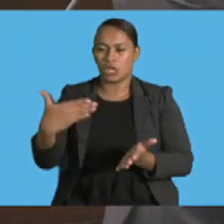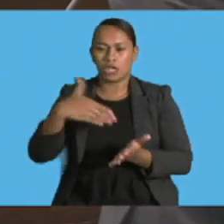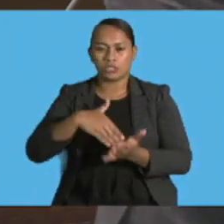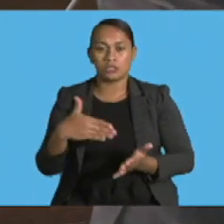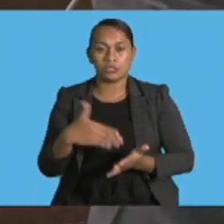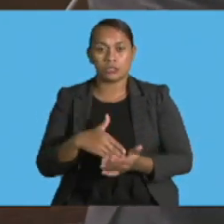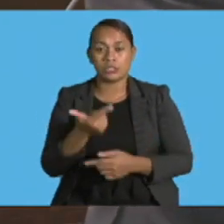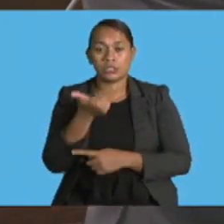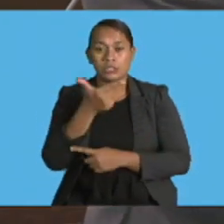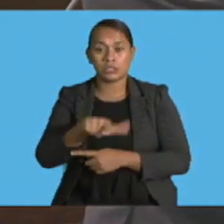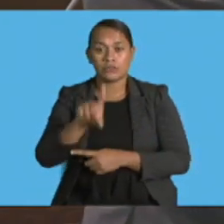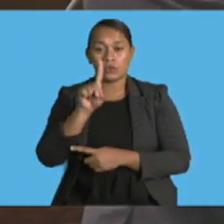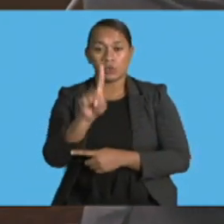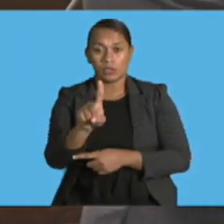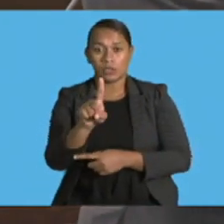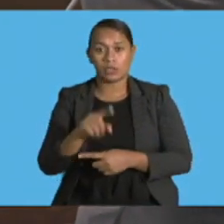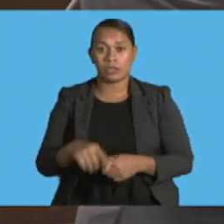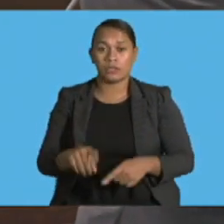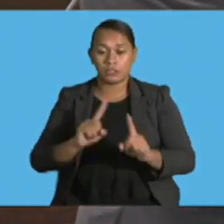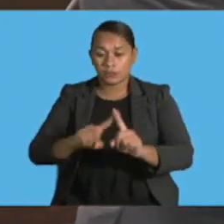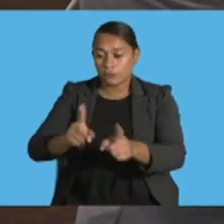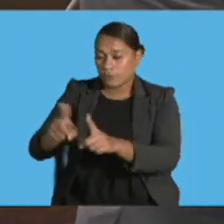71 harvesters in operation,